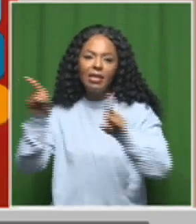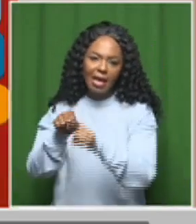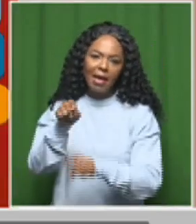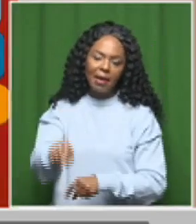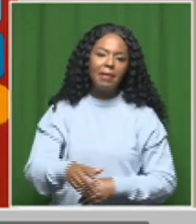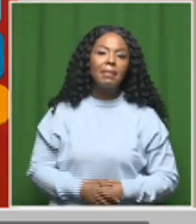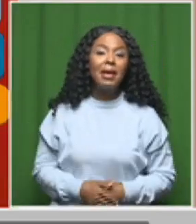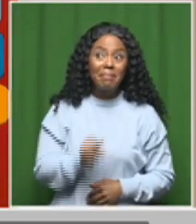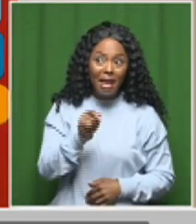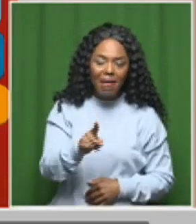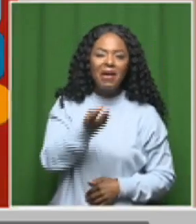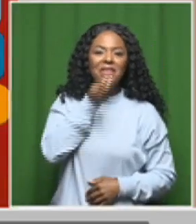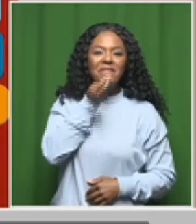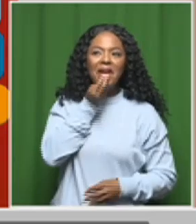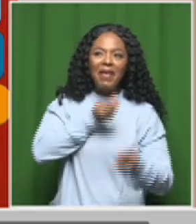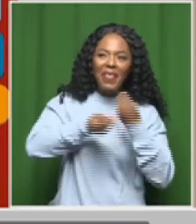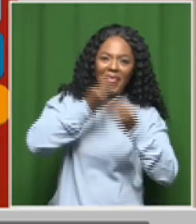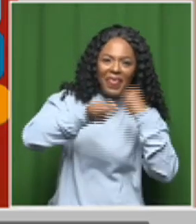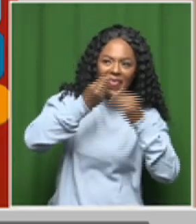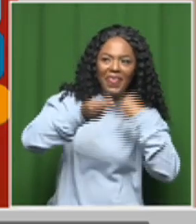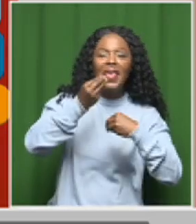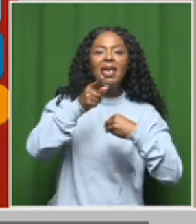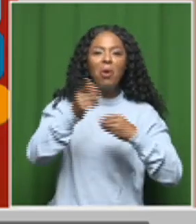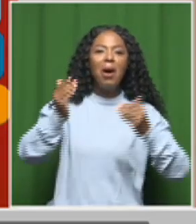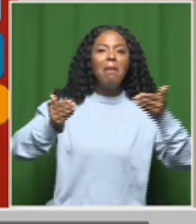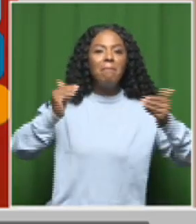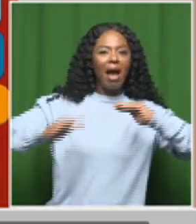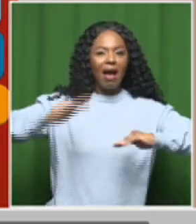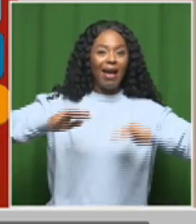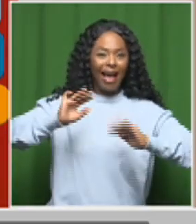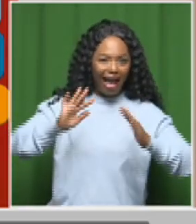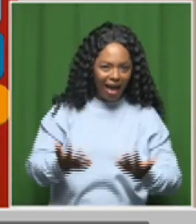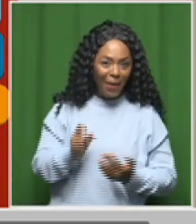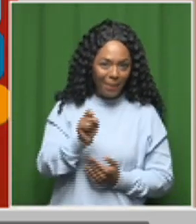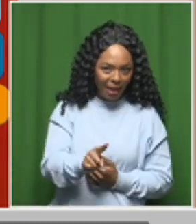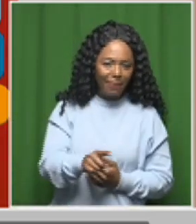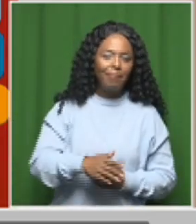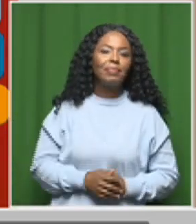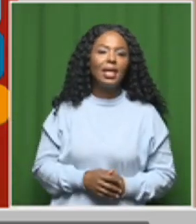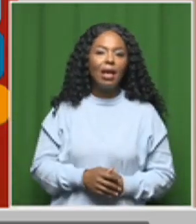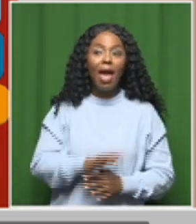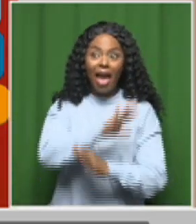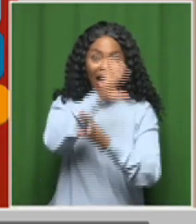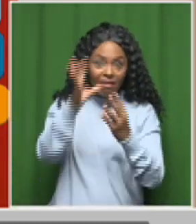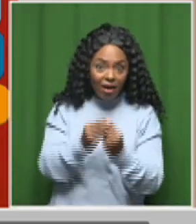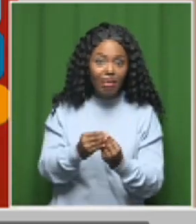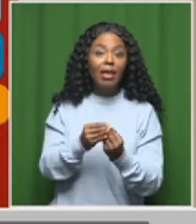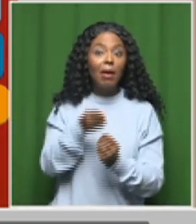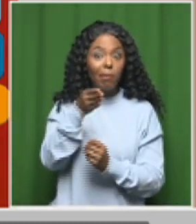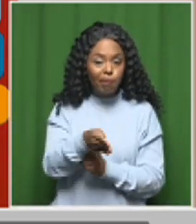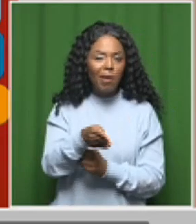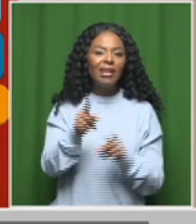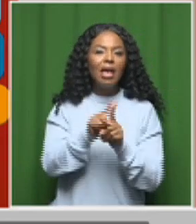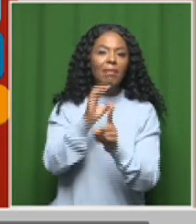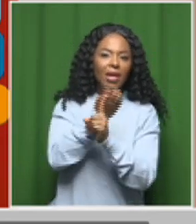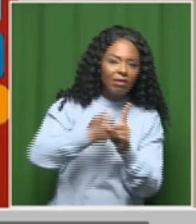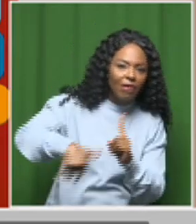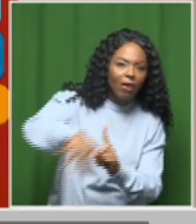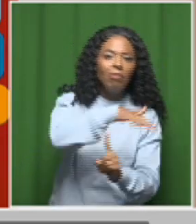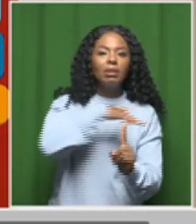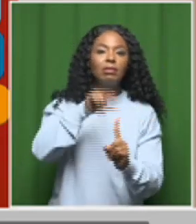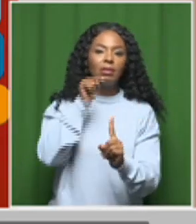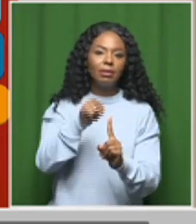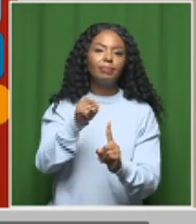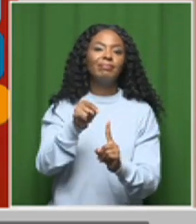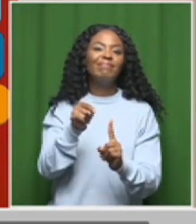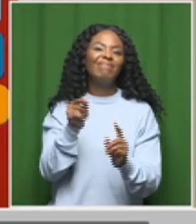to food and that shape how they view food. So all these things play a role, and also your environment plays a role. So in the South